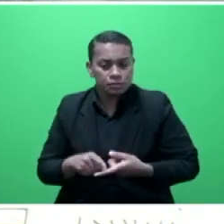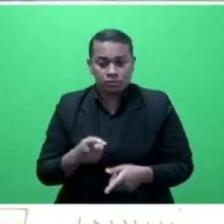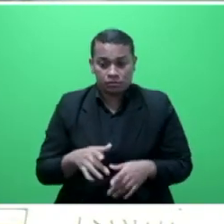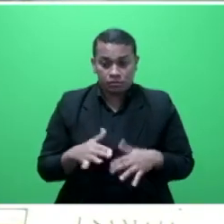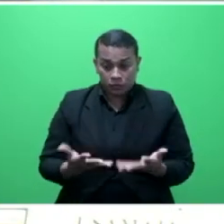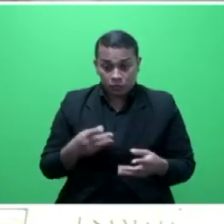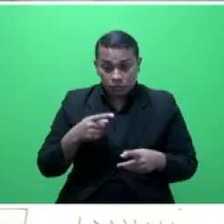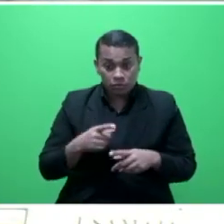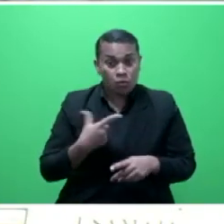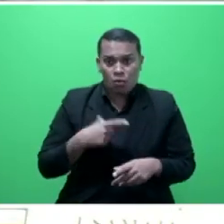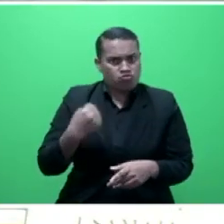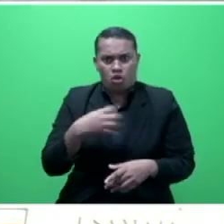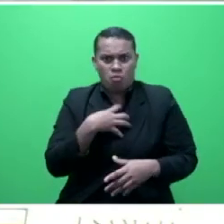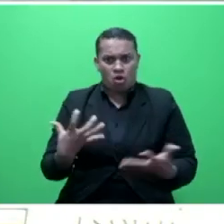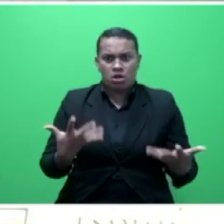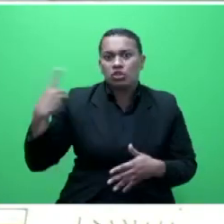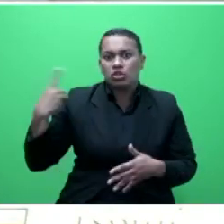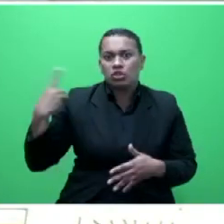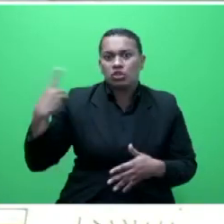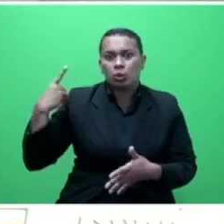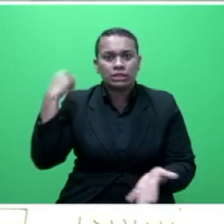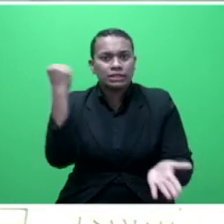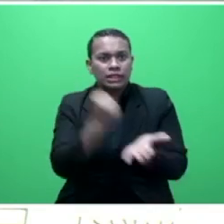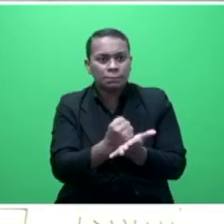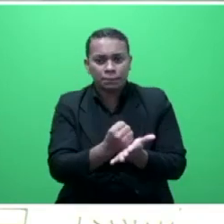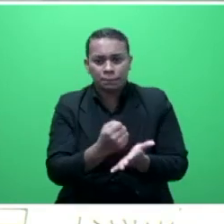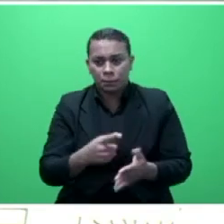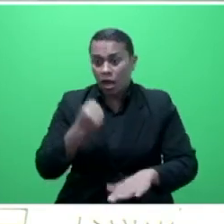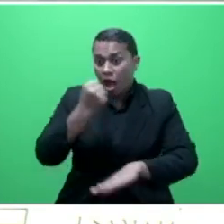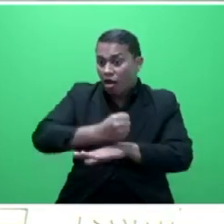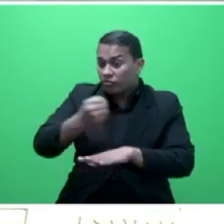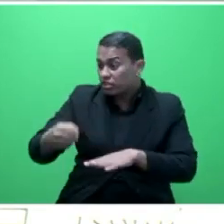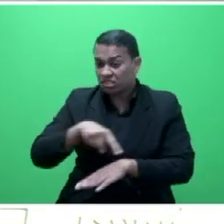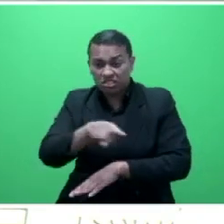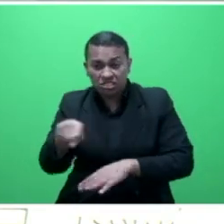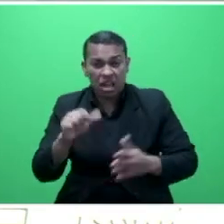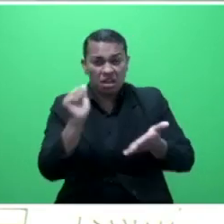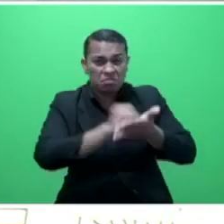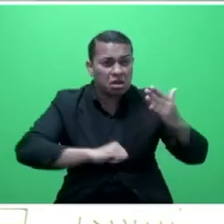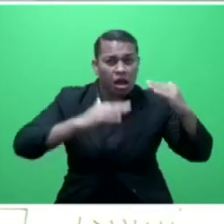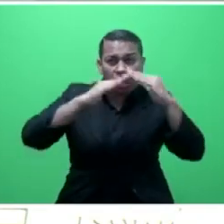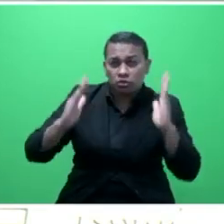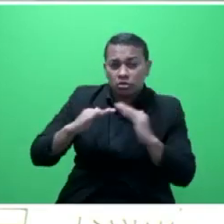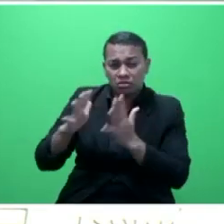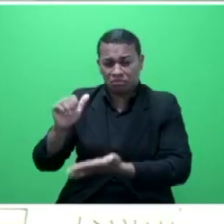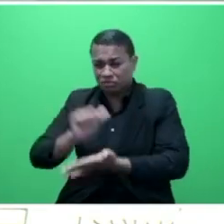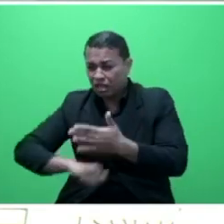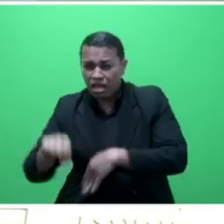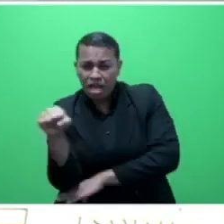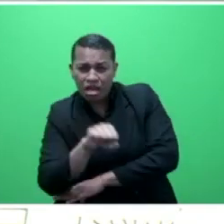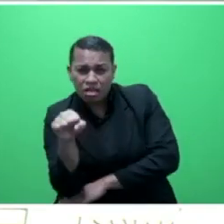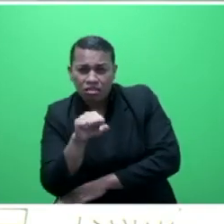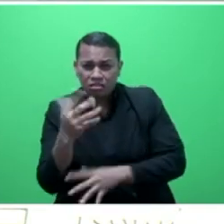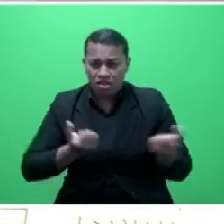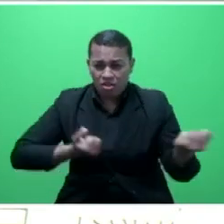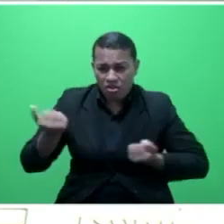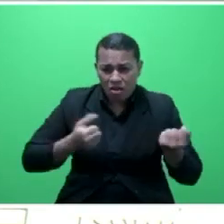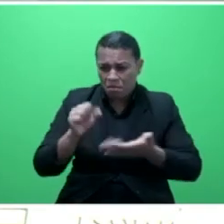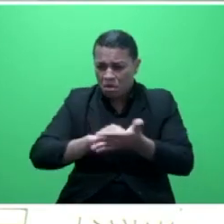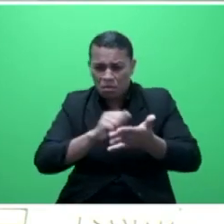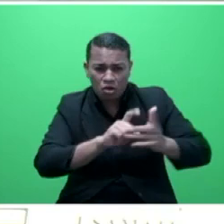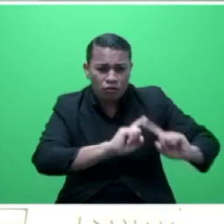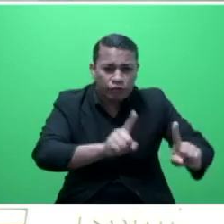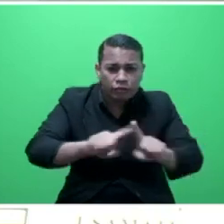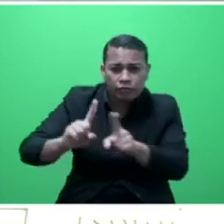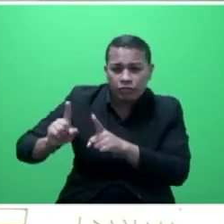stamp duties on any government document, from buying a house, a car, a hire purchase. That financial burden has